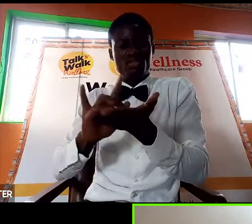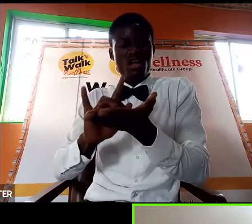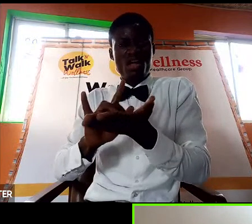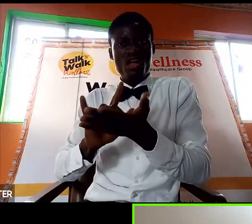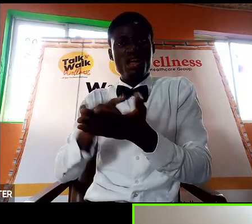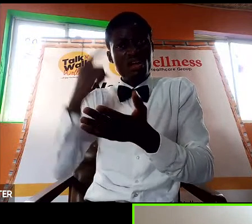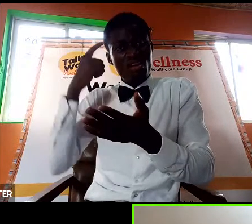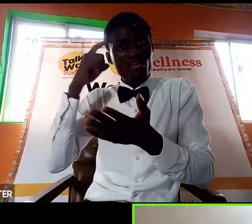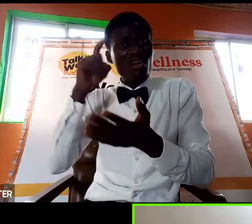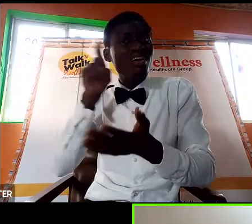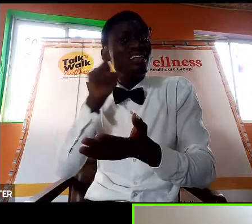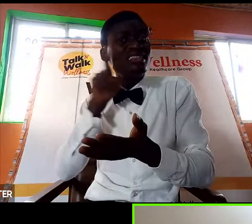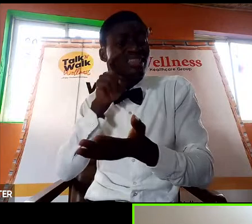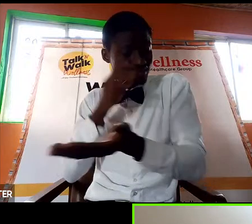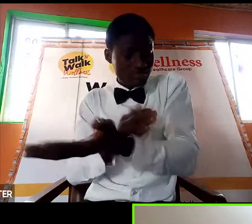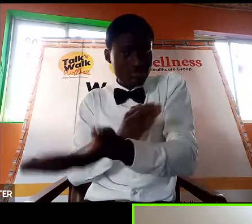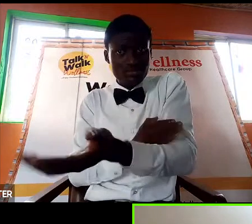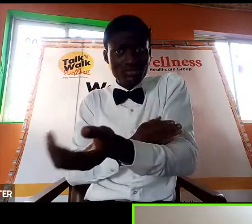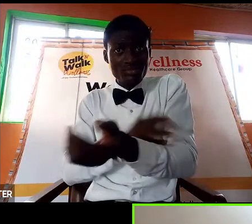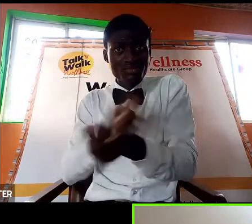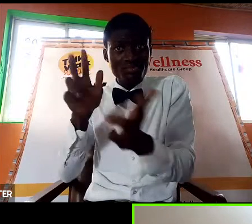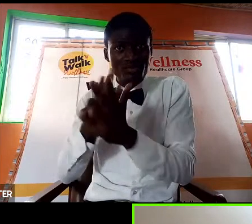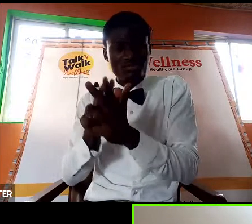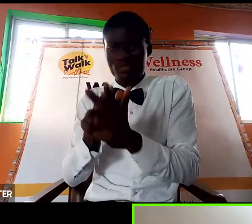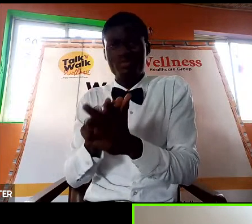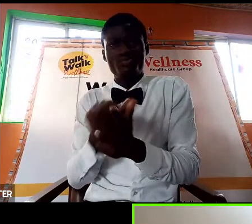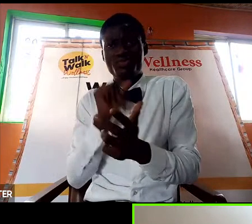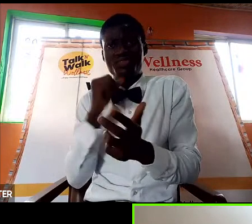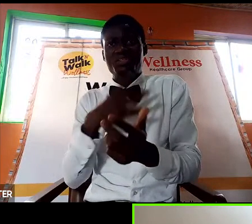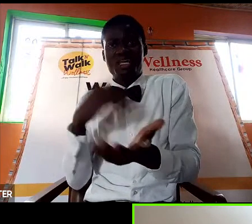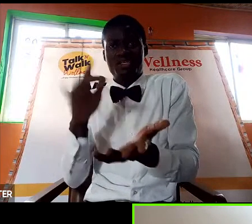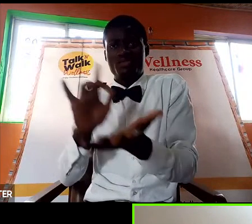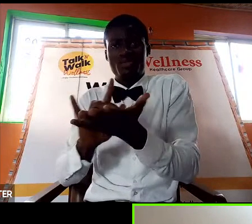because I feel like for us in this part of the world, we are rooted with a lot of